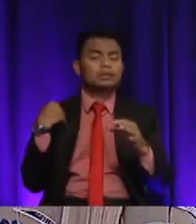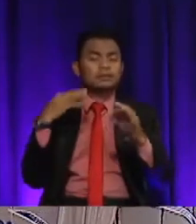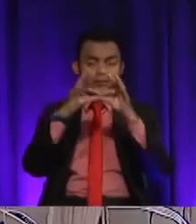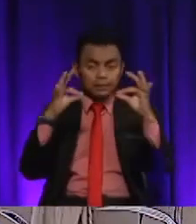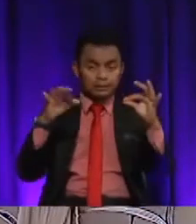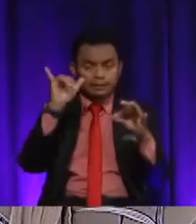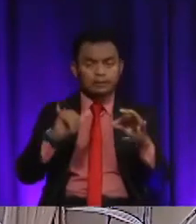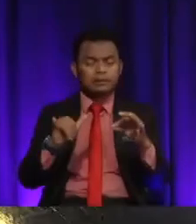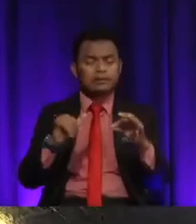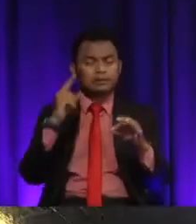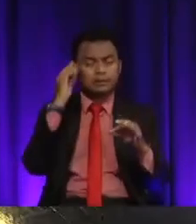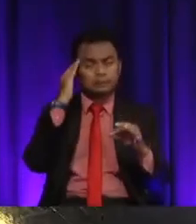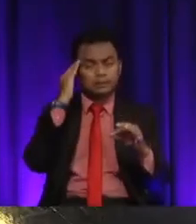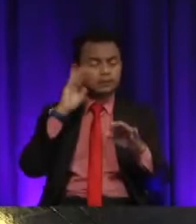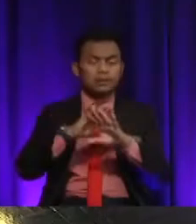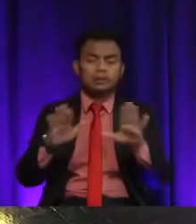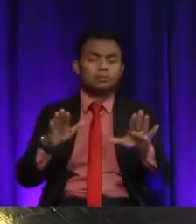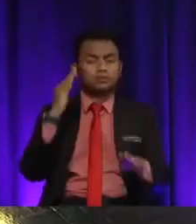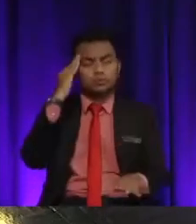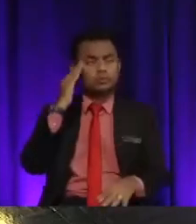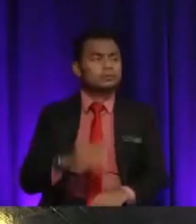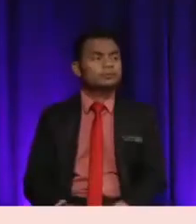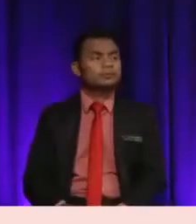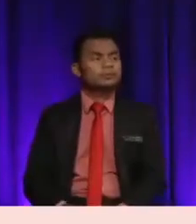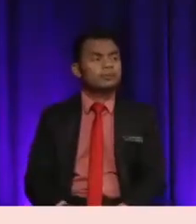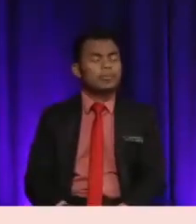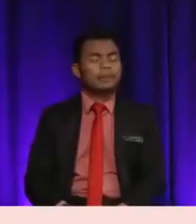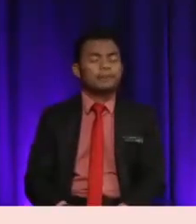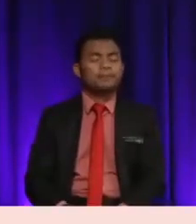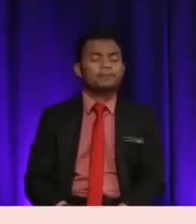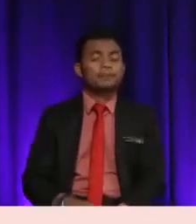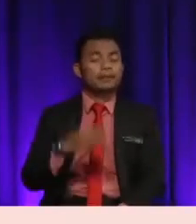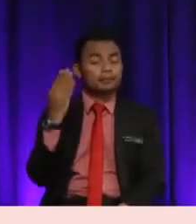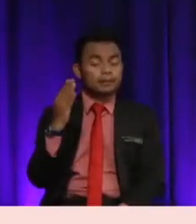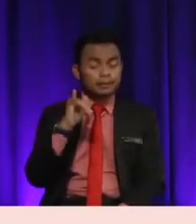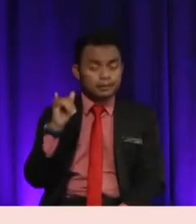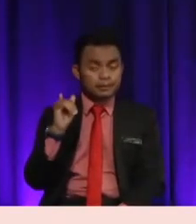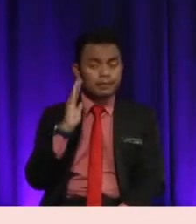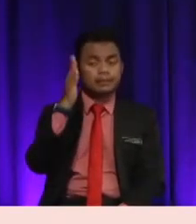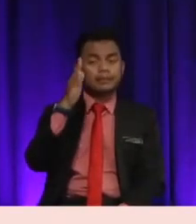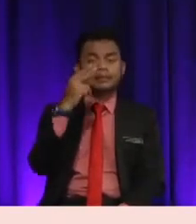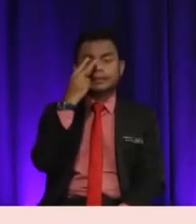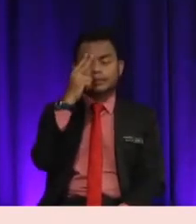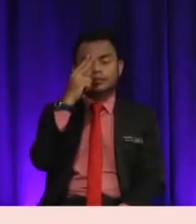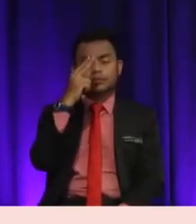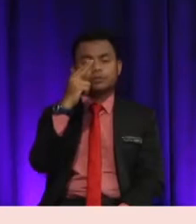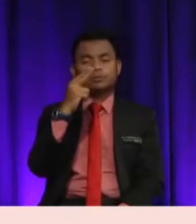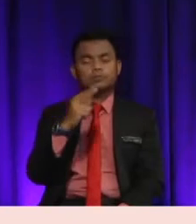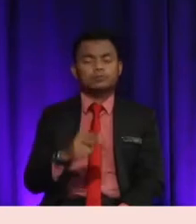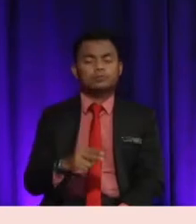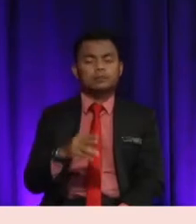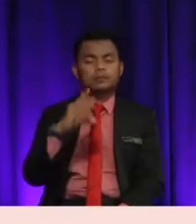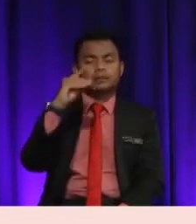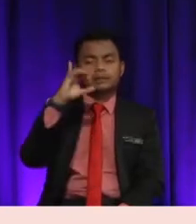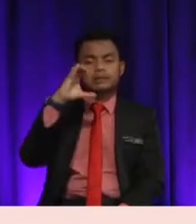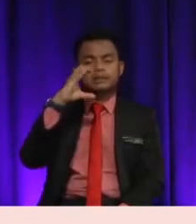Anyone? I usually refer the meaning of the word in the dictionary. In the dictionary. Okay then, so why don't